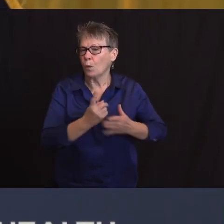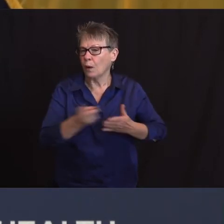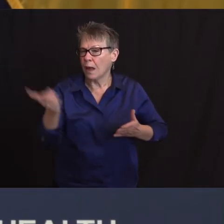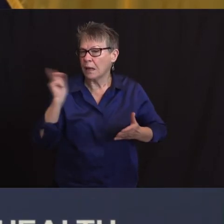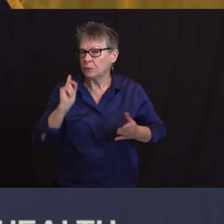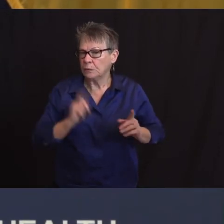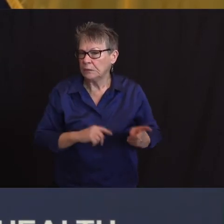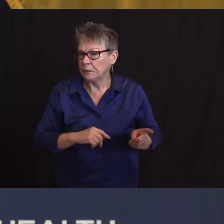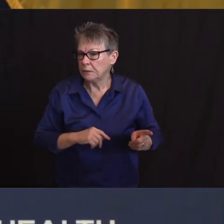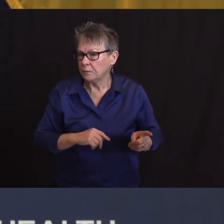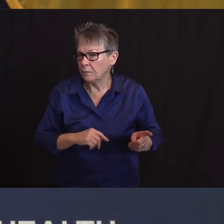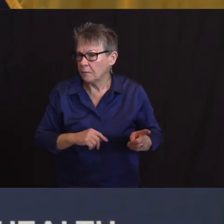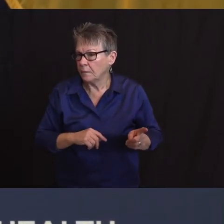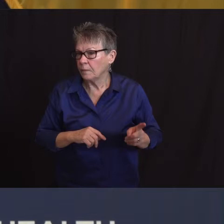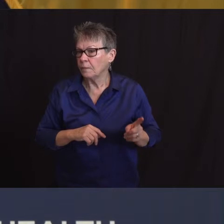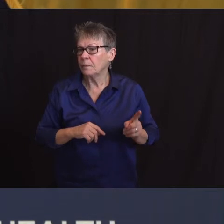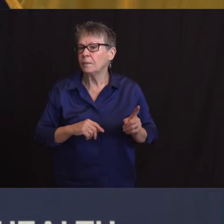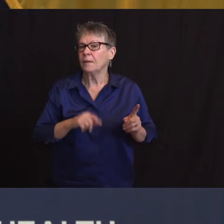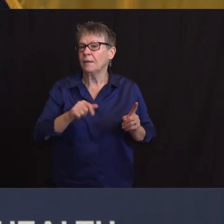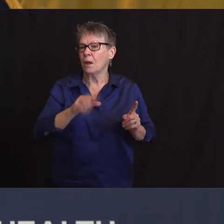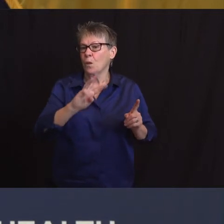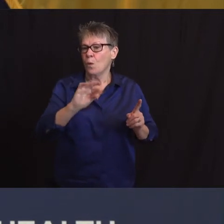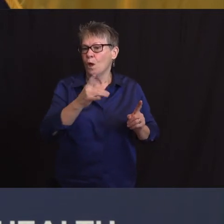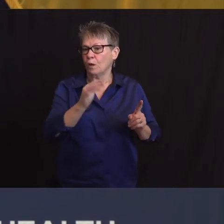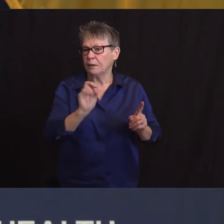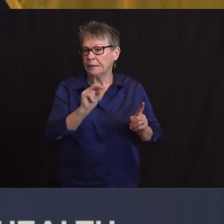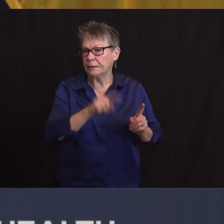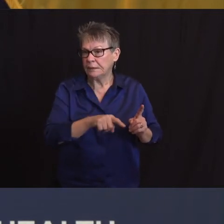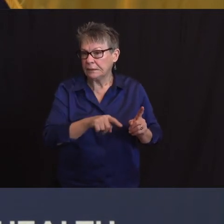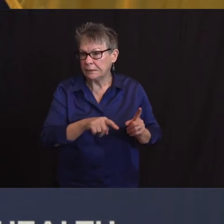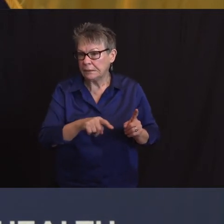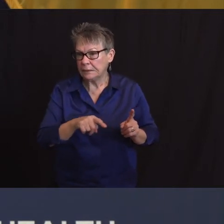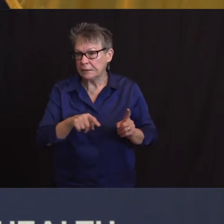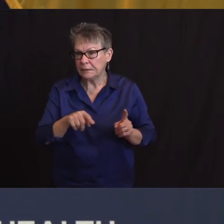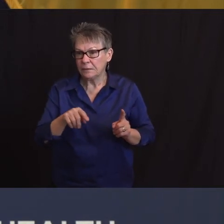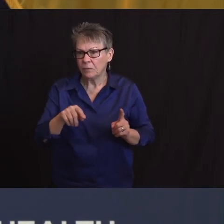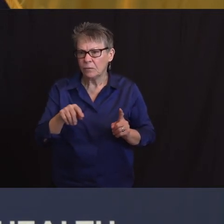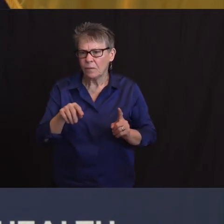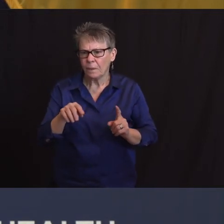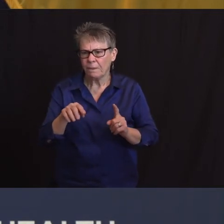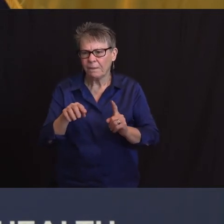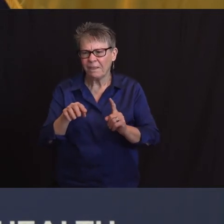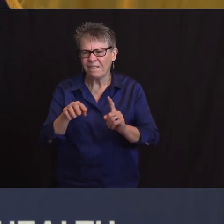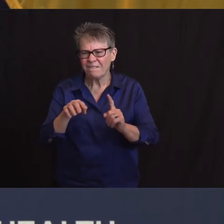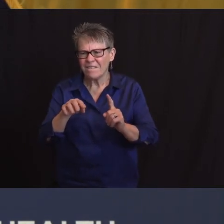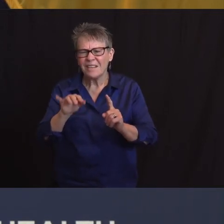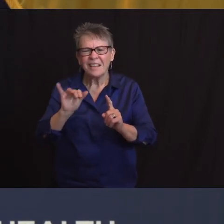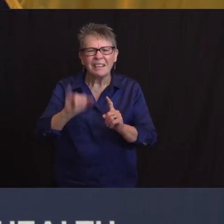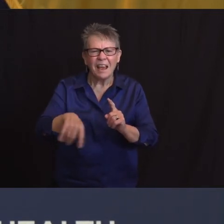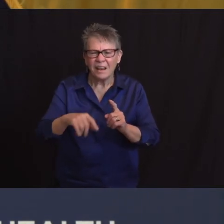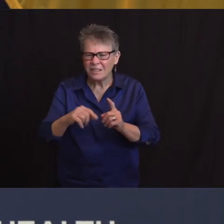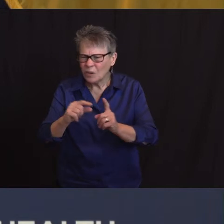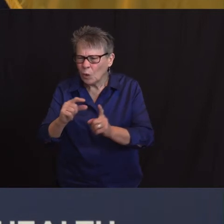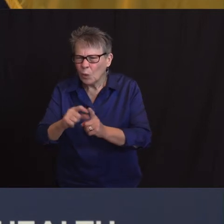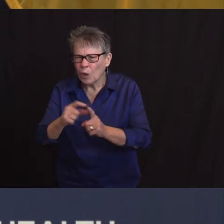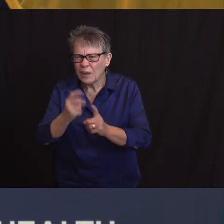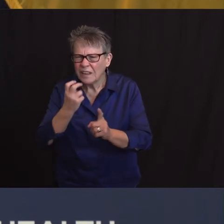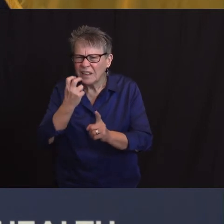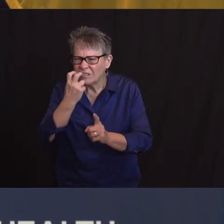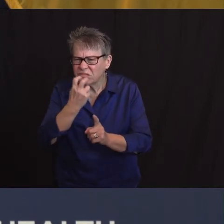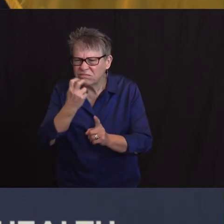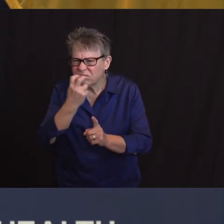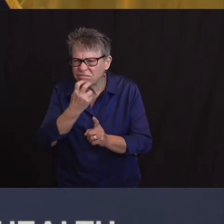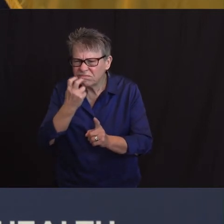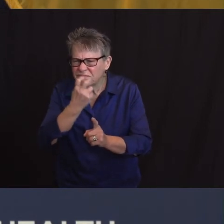got one from Alex Sedan. There's a word in it I don't know how to pronounce, so I'll skip it. But There's a what, sorry? there's a word in here that I don't know how to